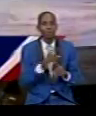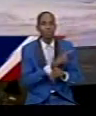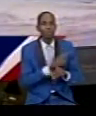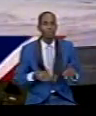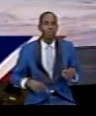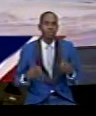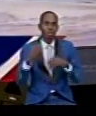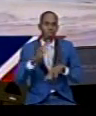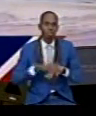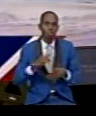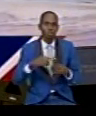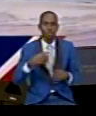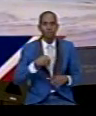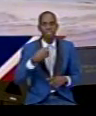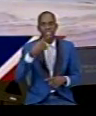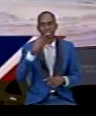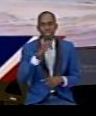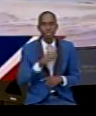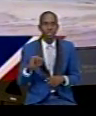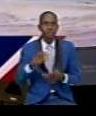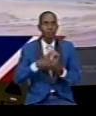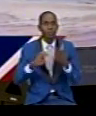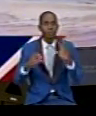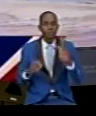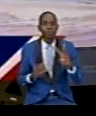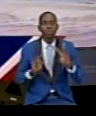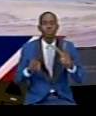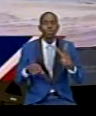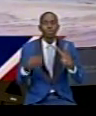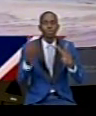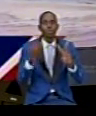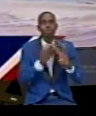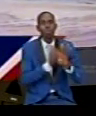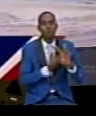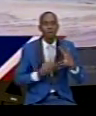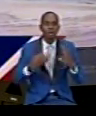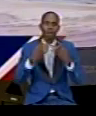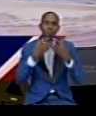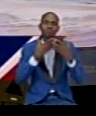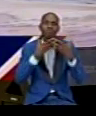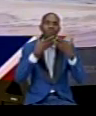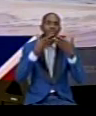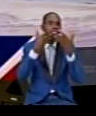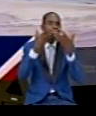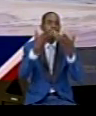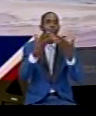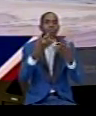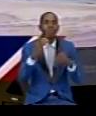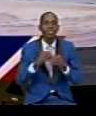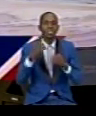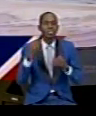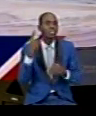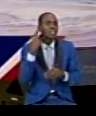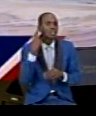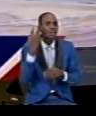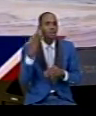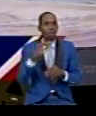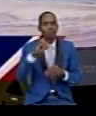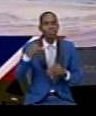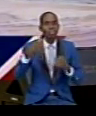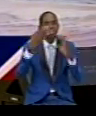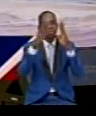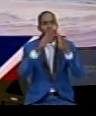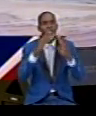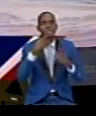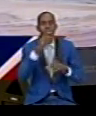to me saying look at verse 2 in verse 2 it says go and cry in the ears of Jerusalem